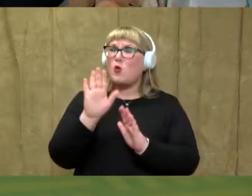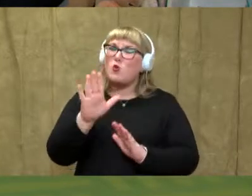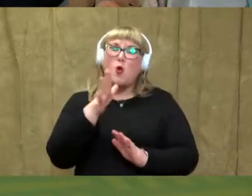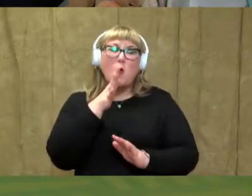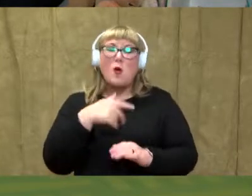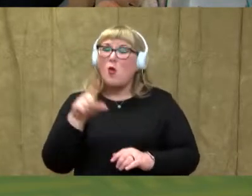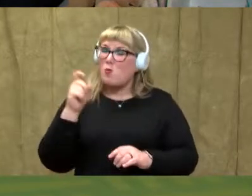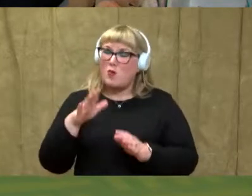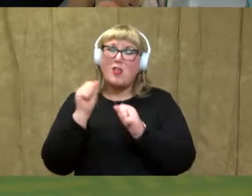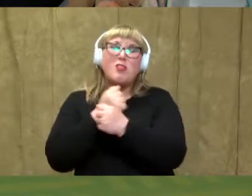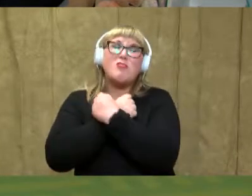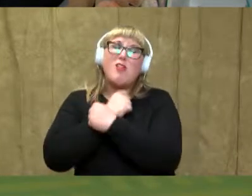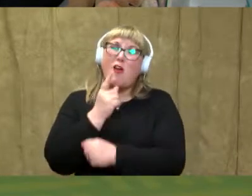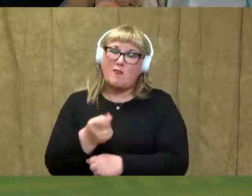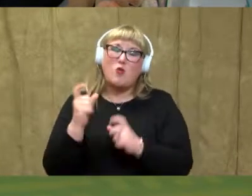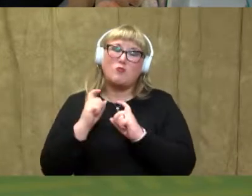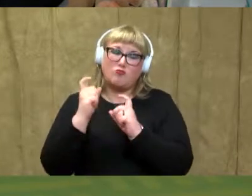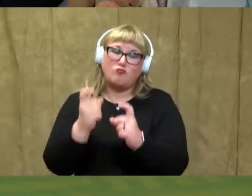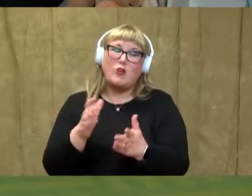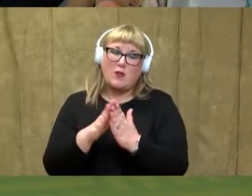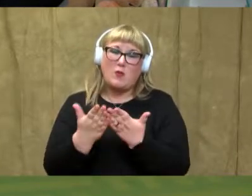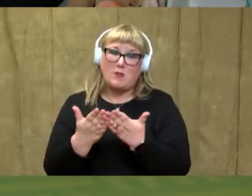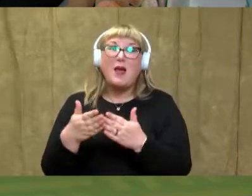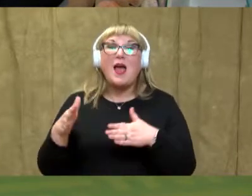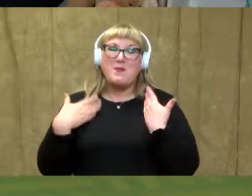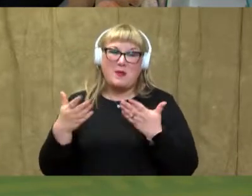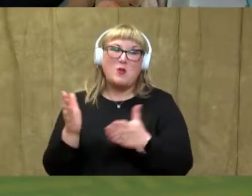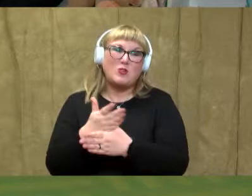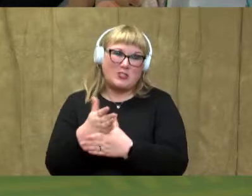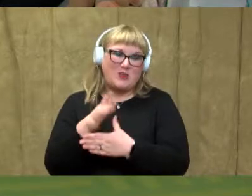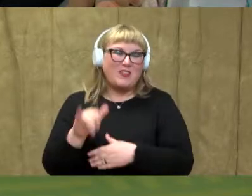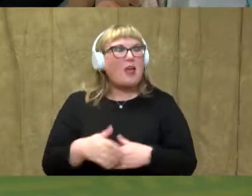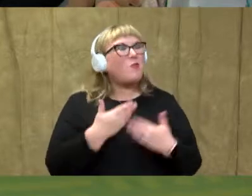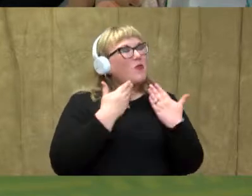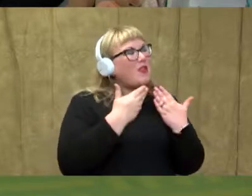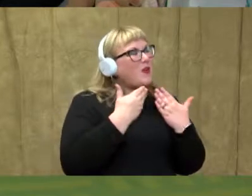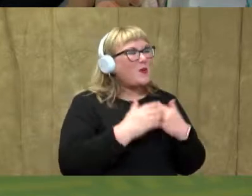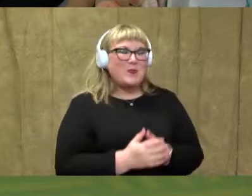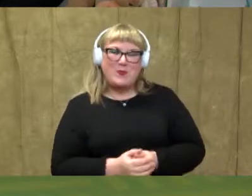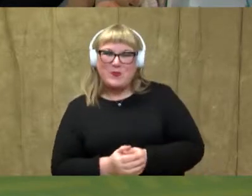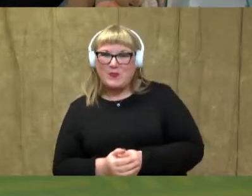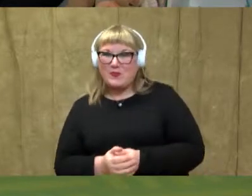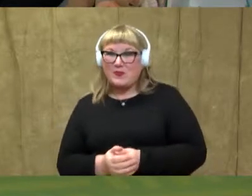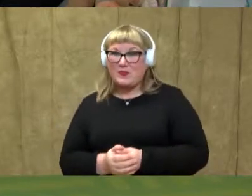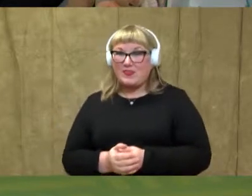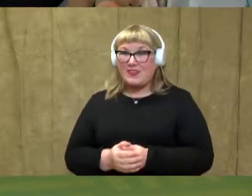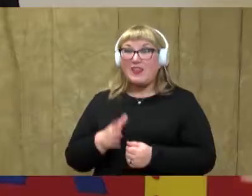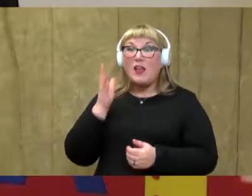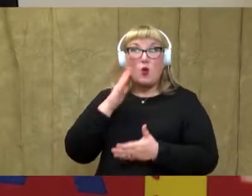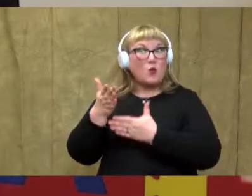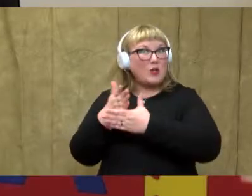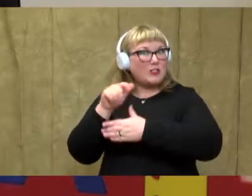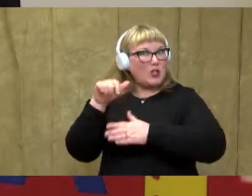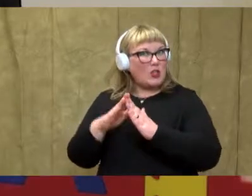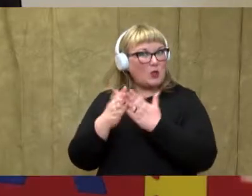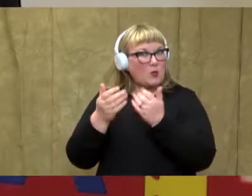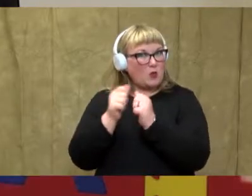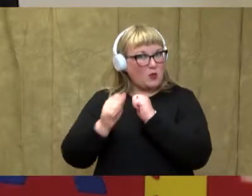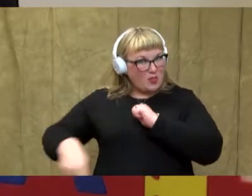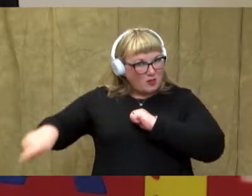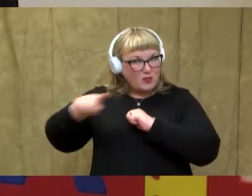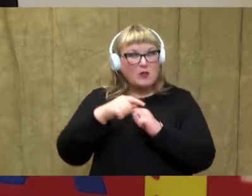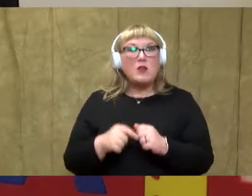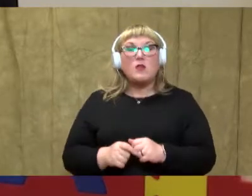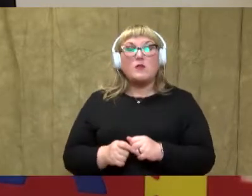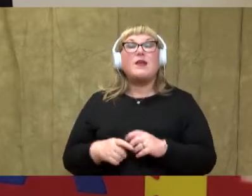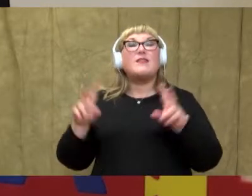you a book like Yes, that. she does. And I'm glad you chose to share it with us today. Thank you so much. Okay, guys, I'm going to share this book with you. The title